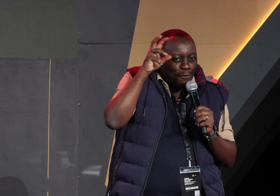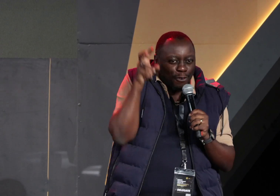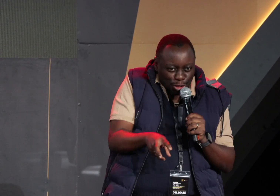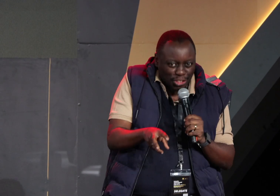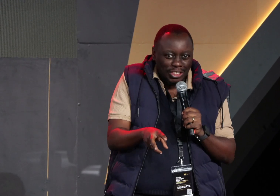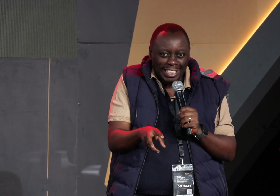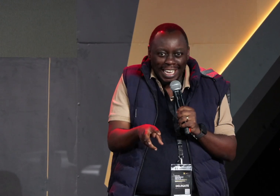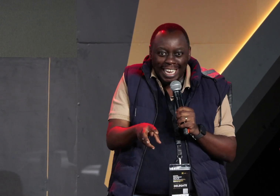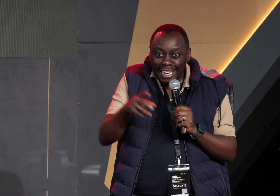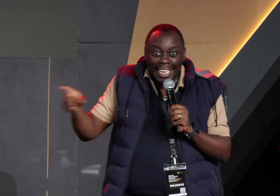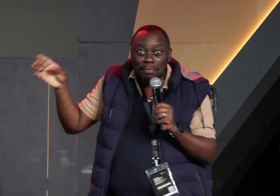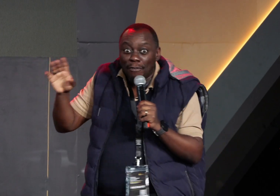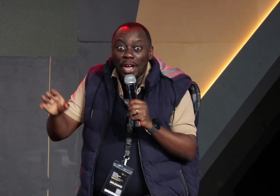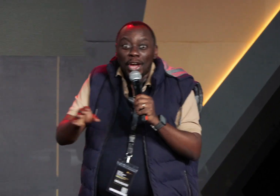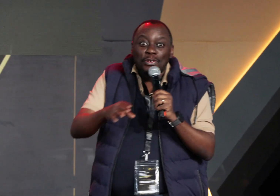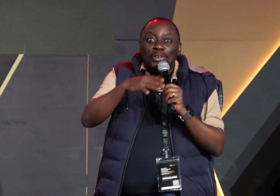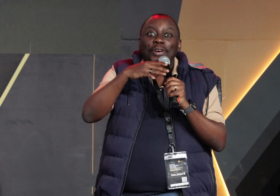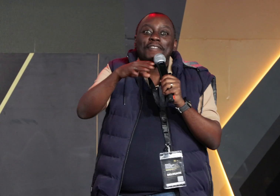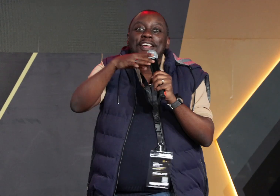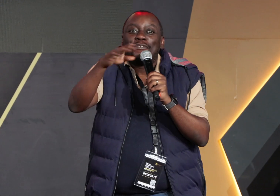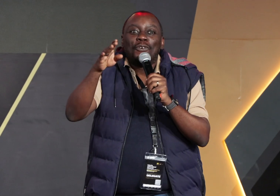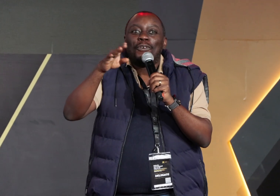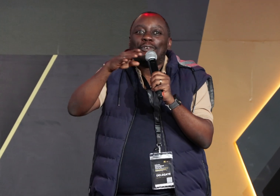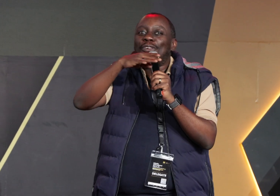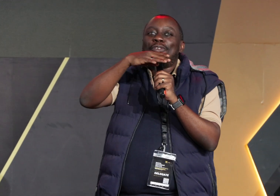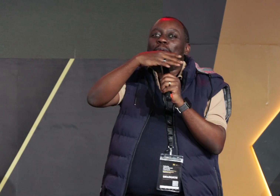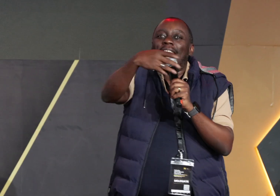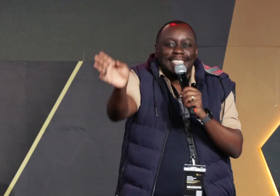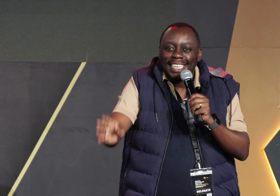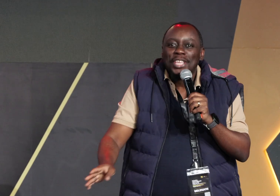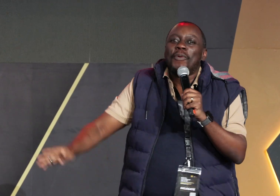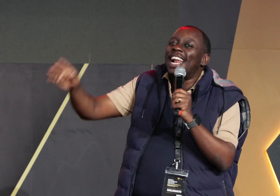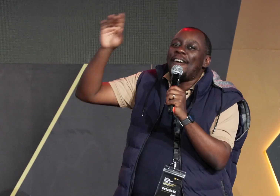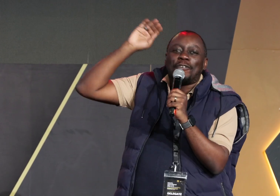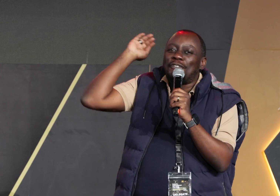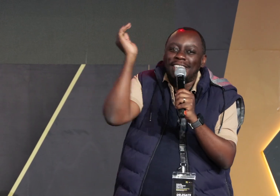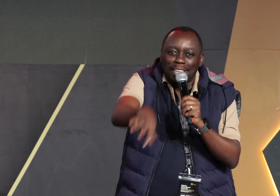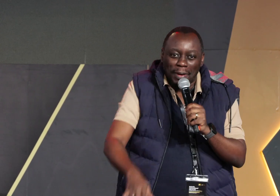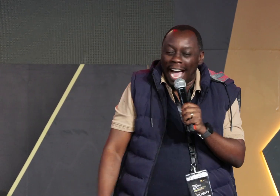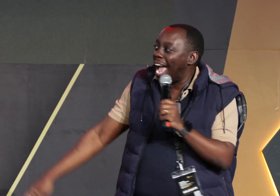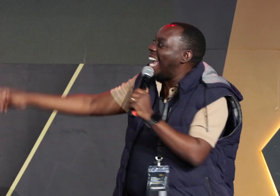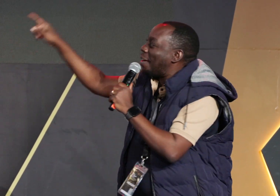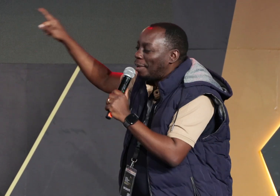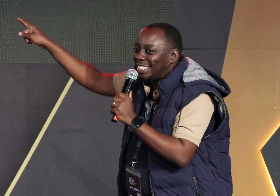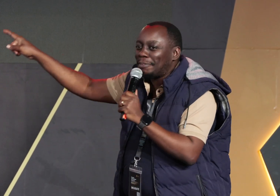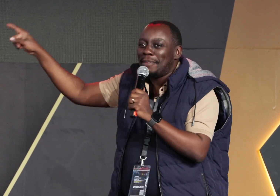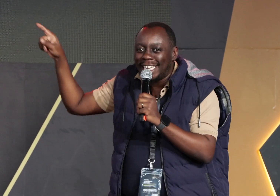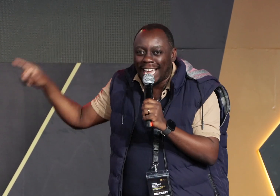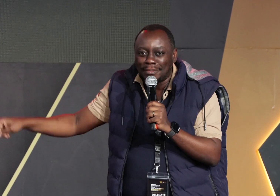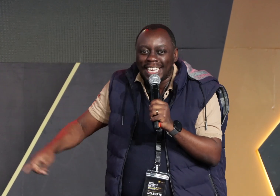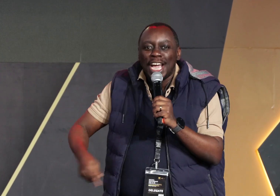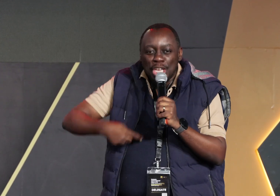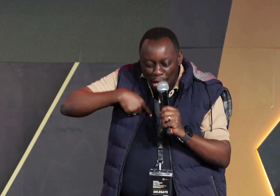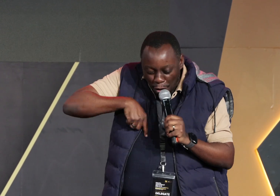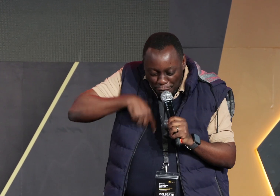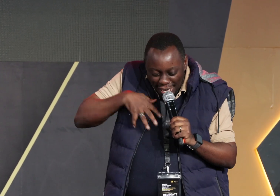by force. It's by you even if you do what, you will have to feel that way. I can play this many